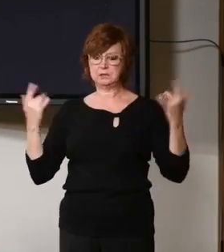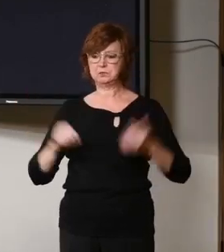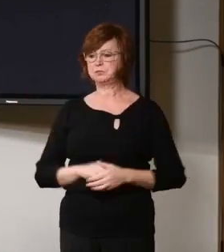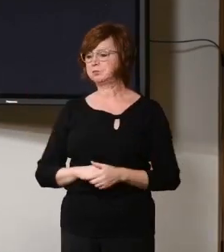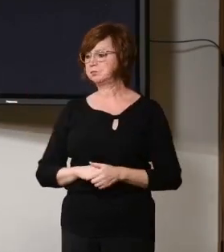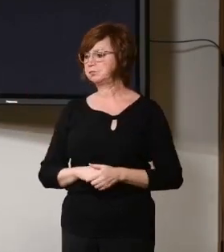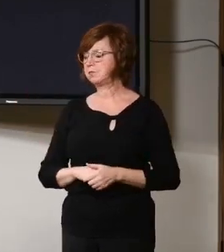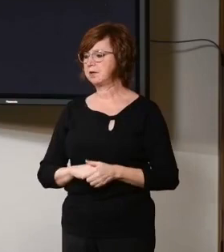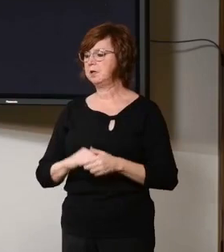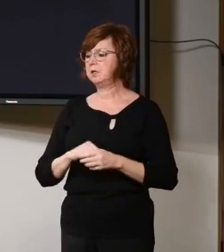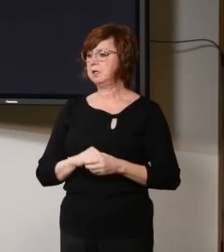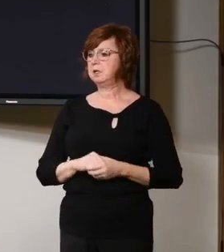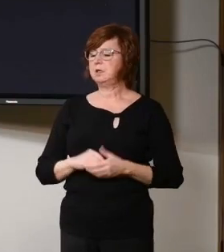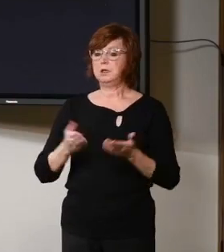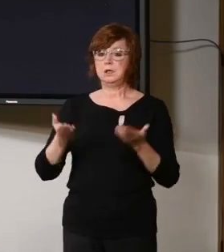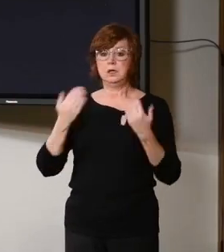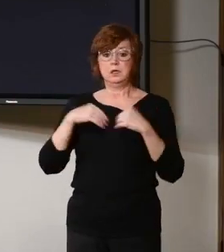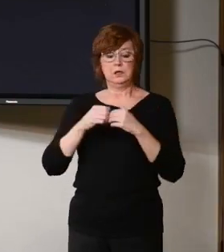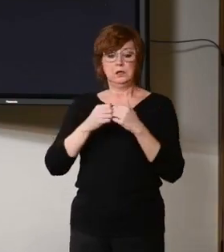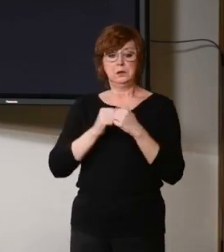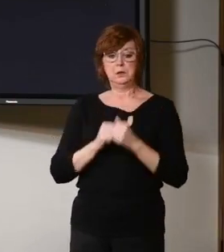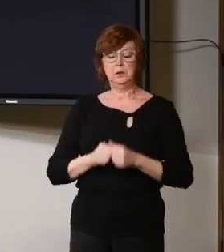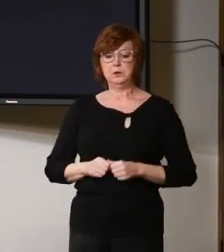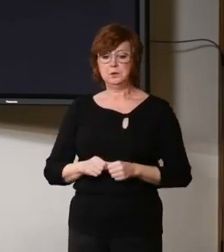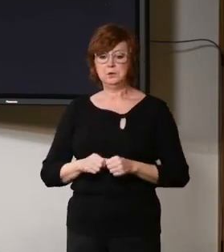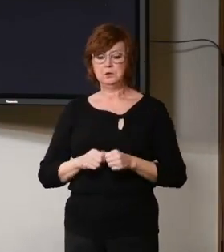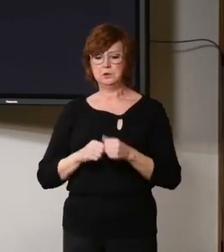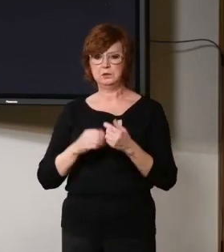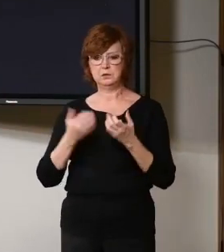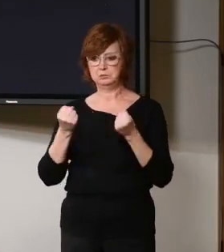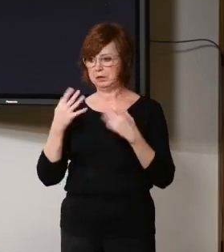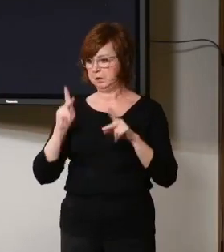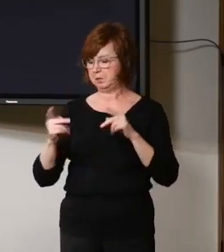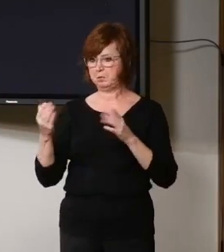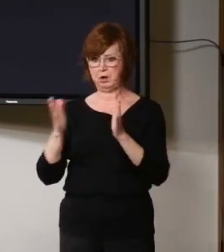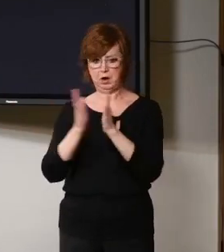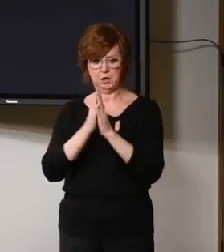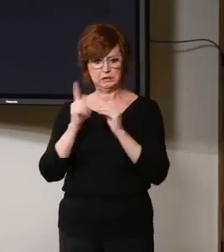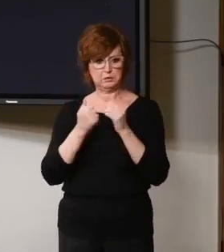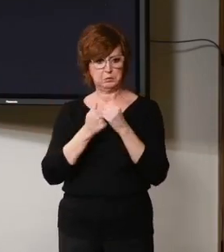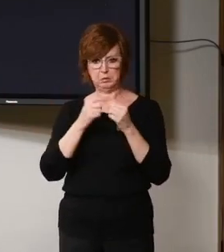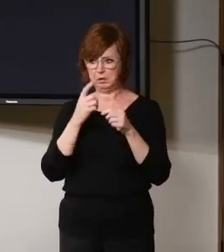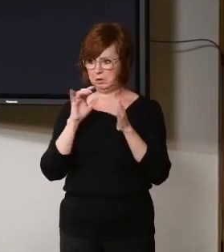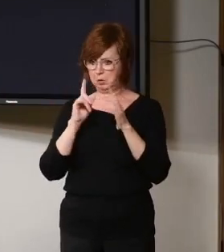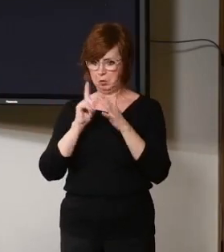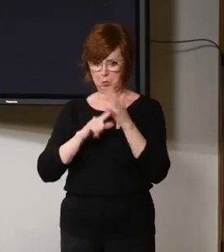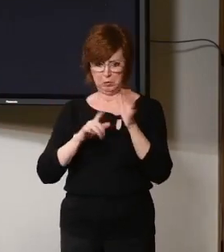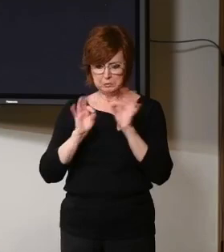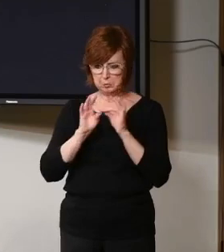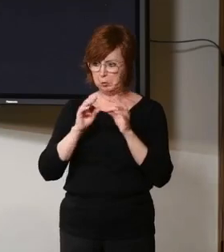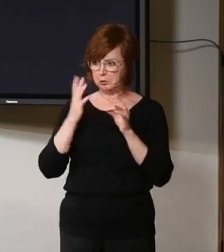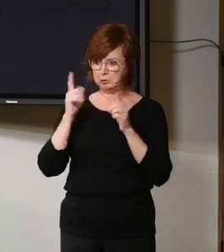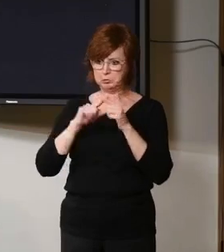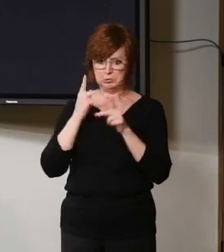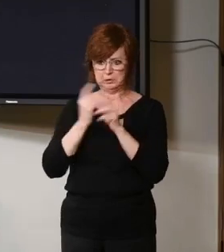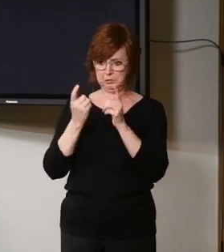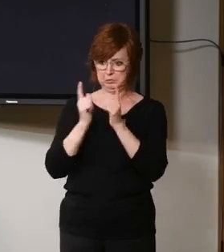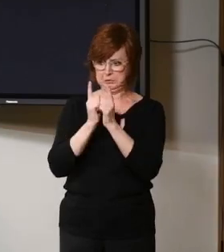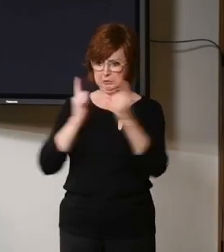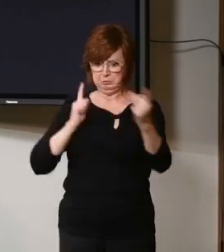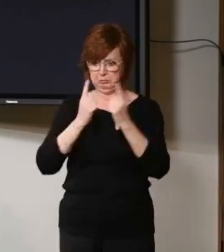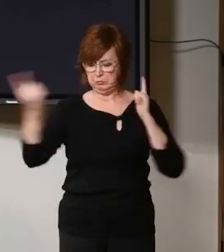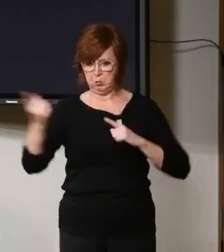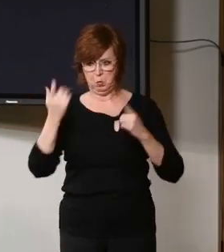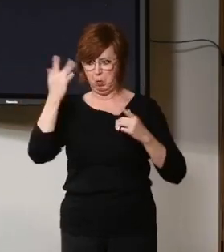terms of social distancing, obviously we've received lots of questions through our COVID-19 line. And I think it's something that we